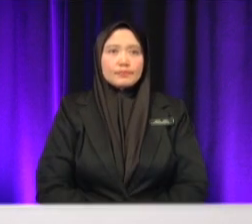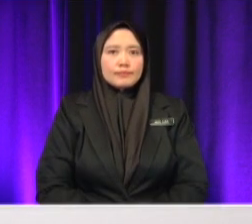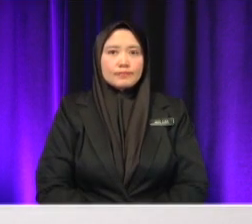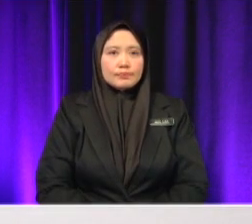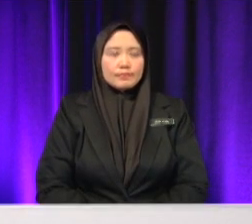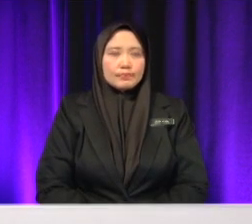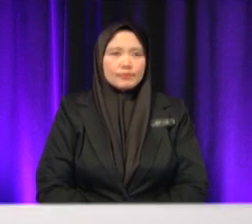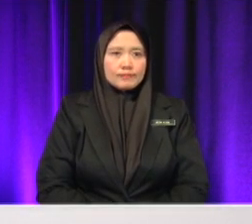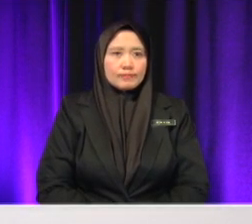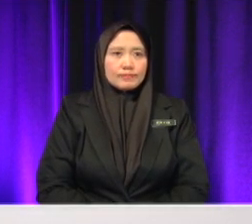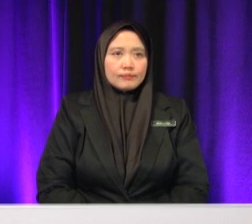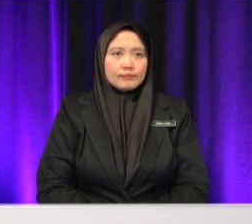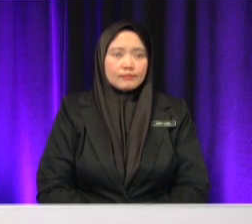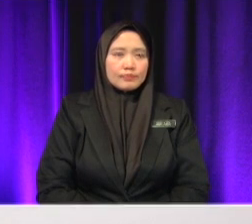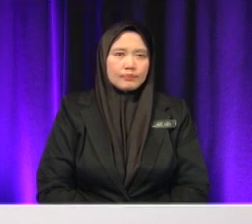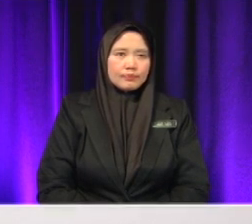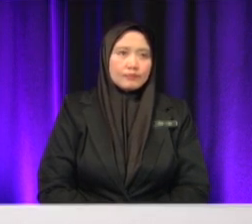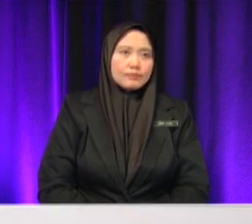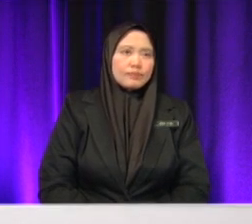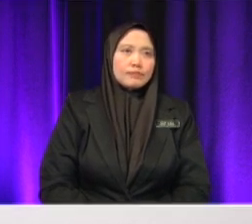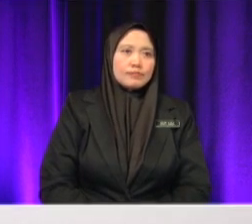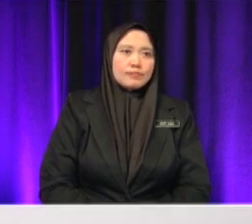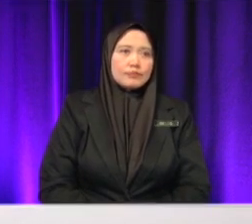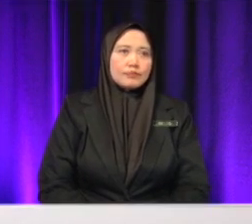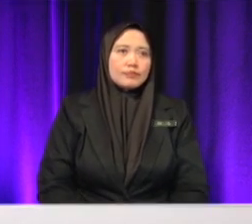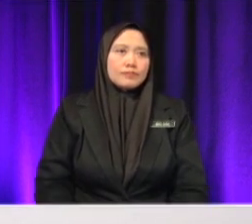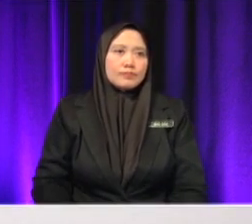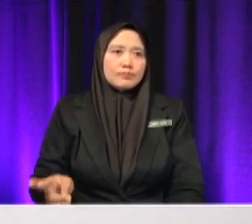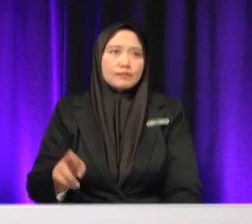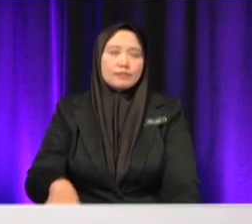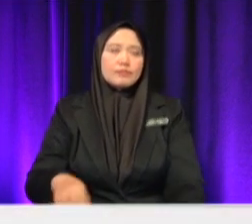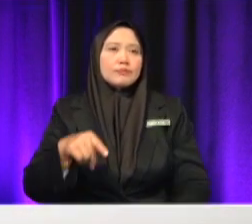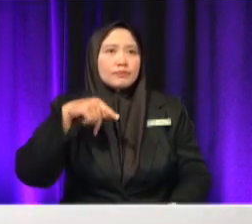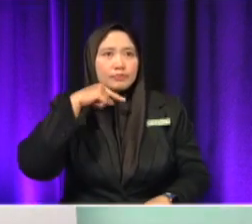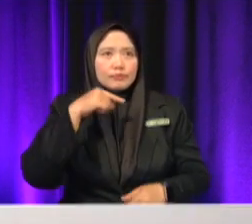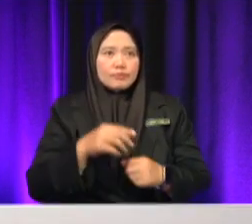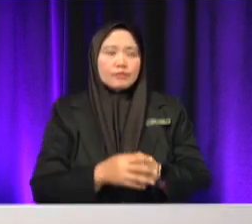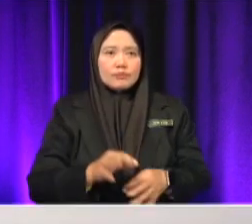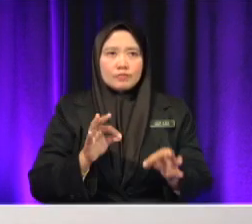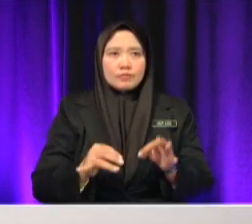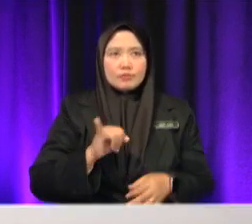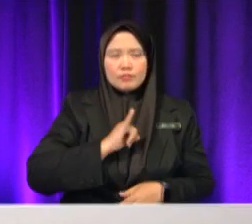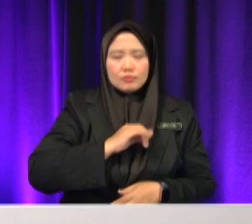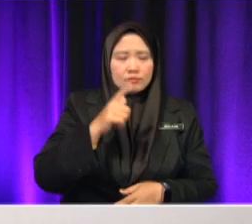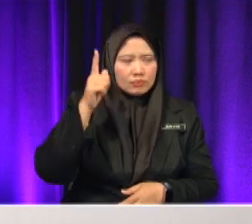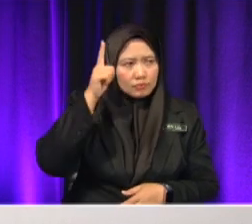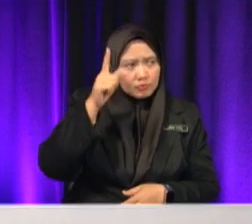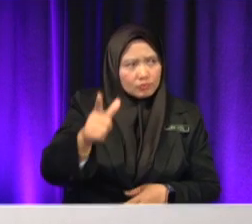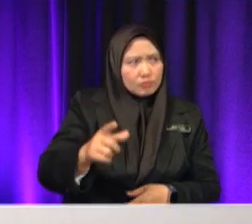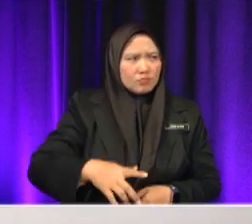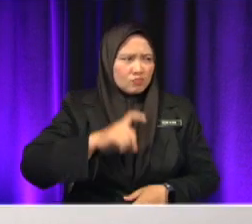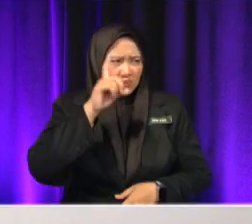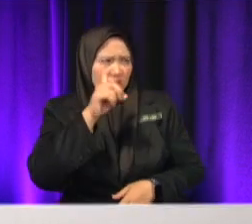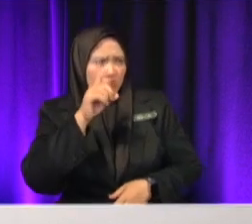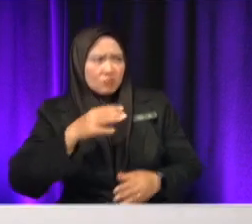Is that you, Akila? Okay, Akila, yeah. In my opinion, if I see someone spray painting on a wall, I will